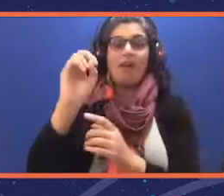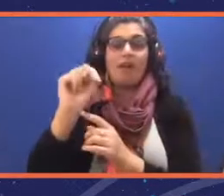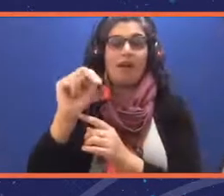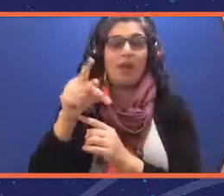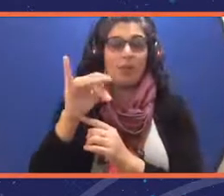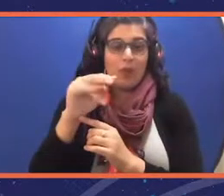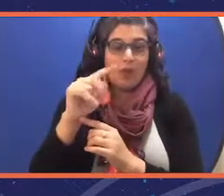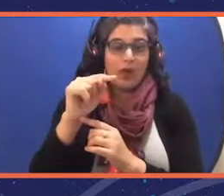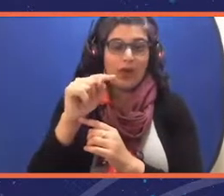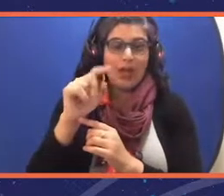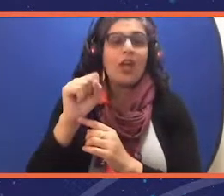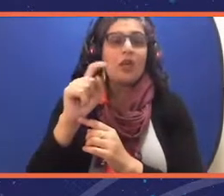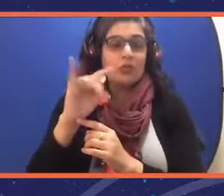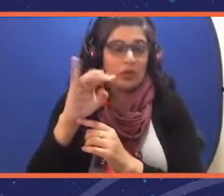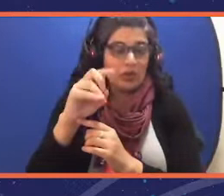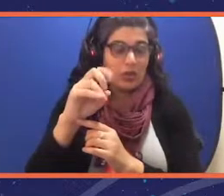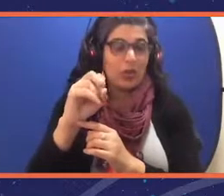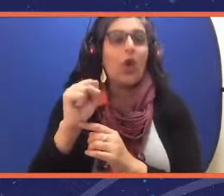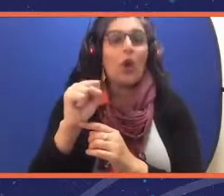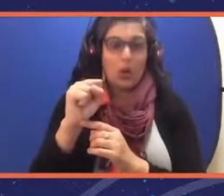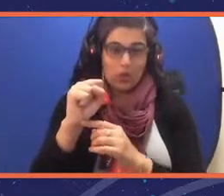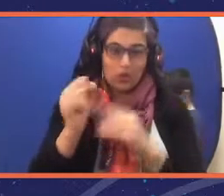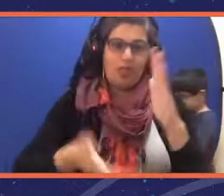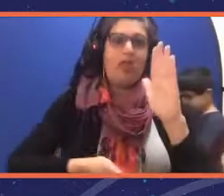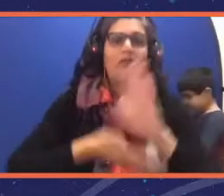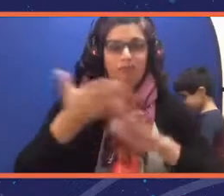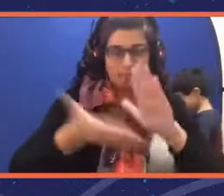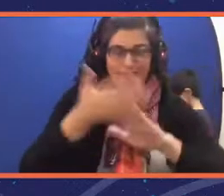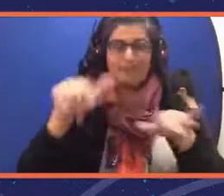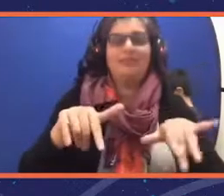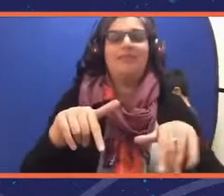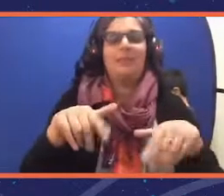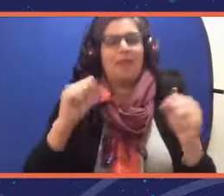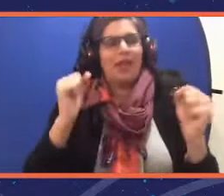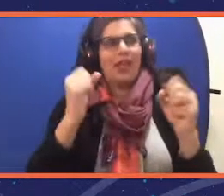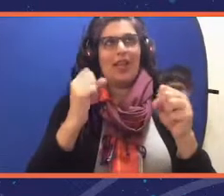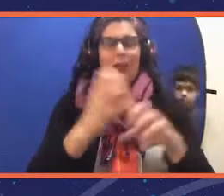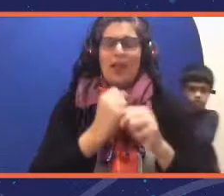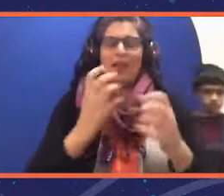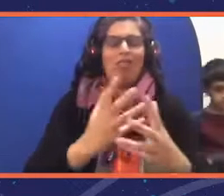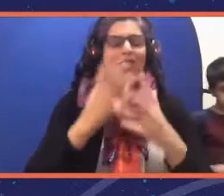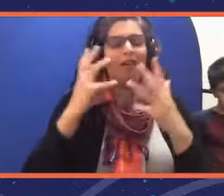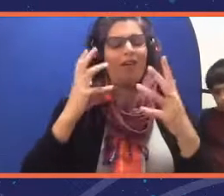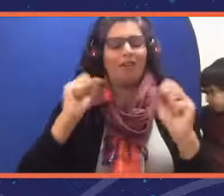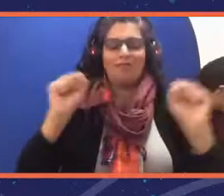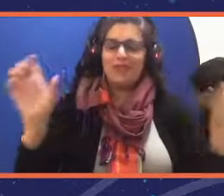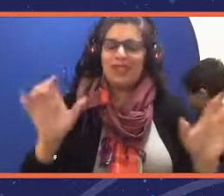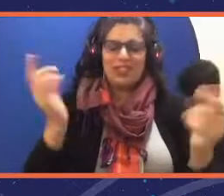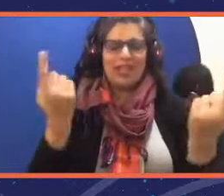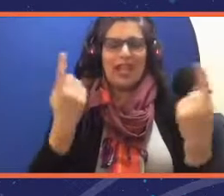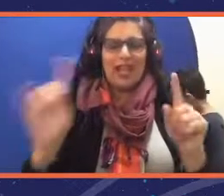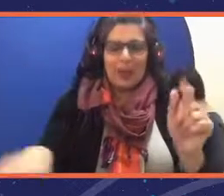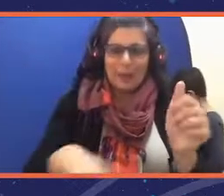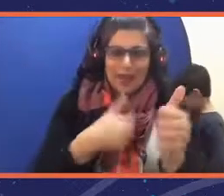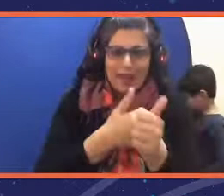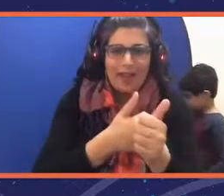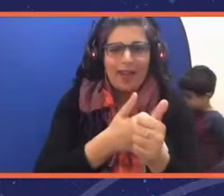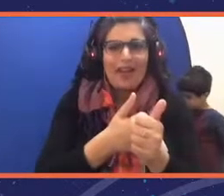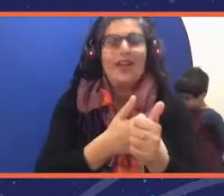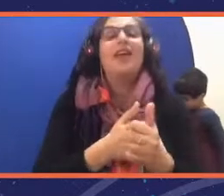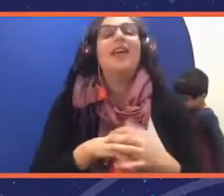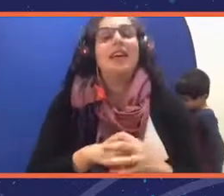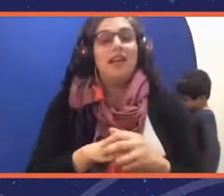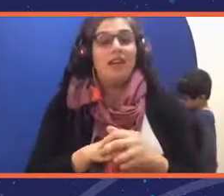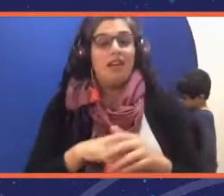technical producers of this showcase, making lots of magic happen behind the screen. They also designed this dope